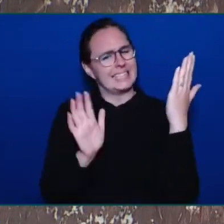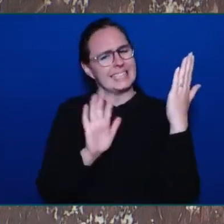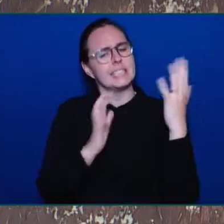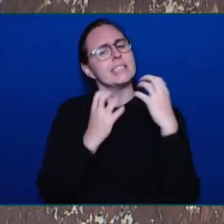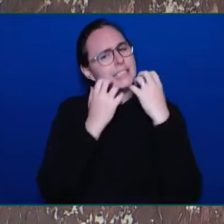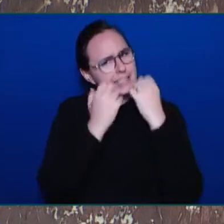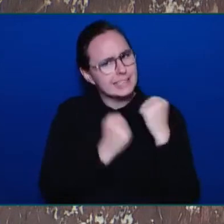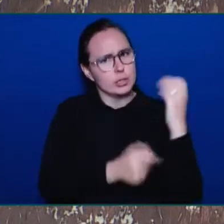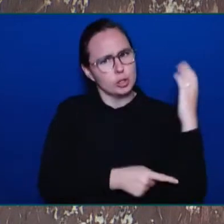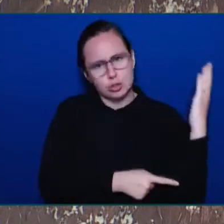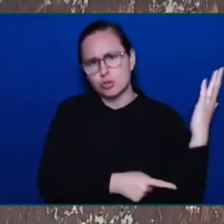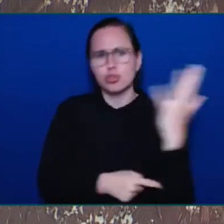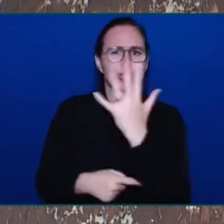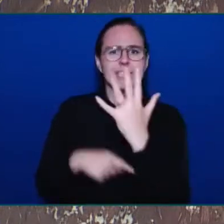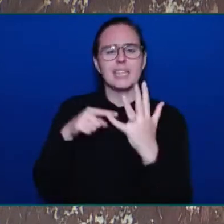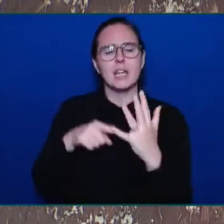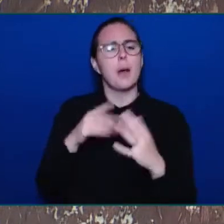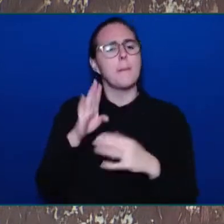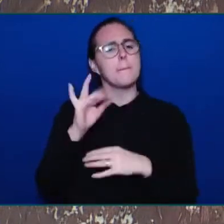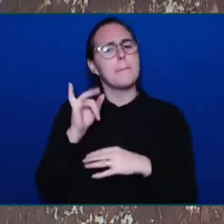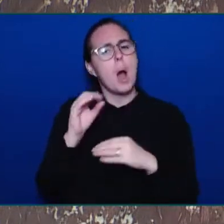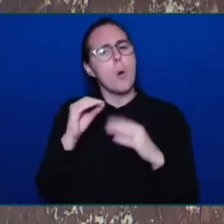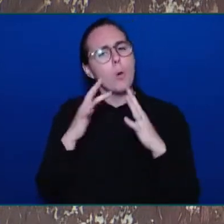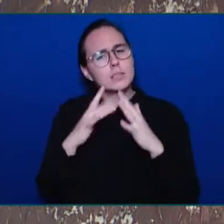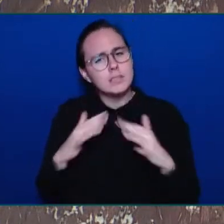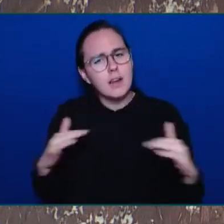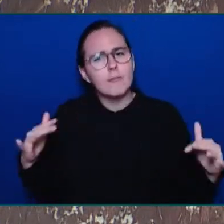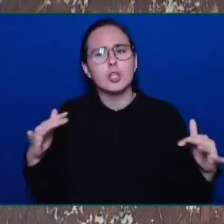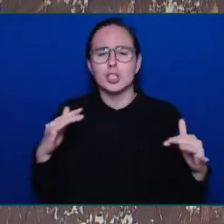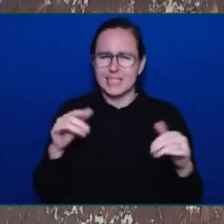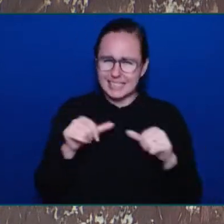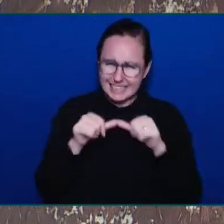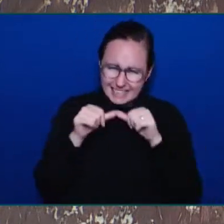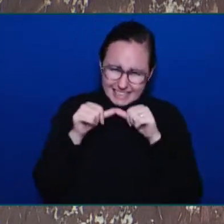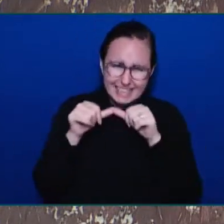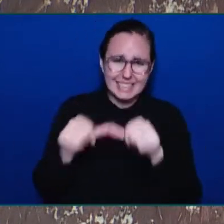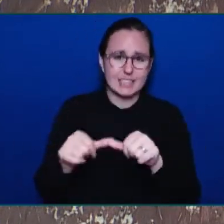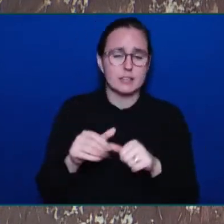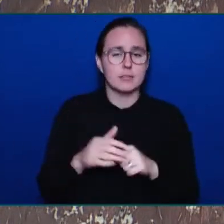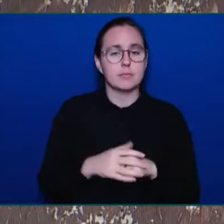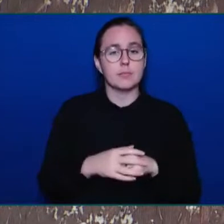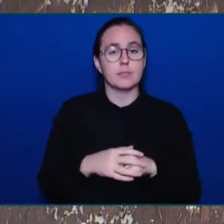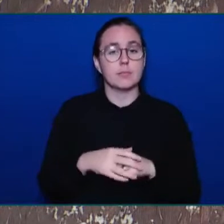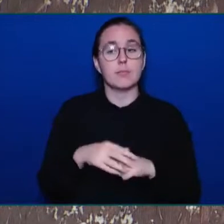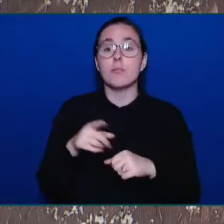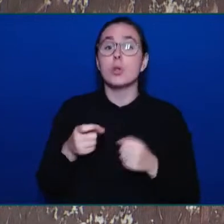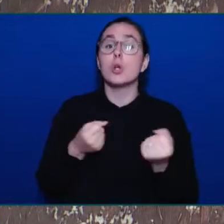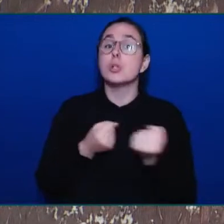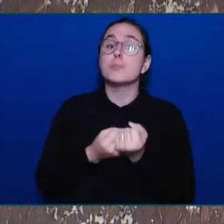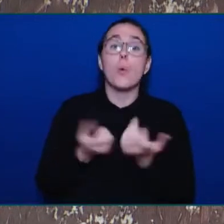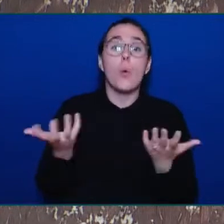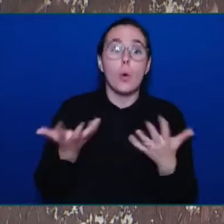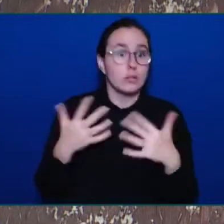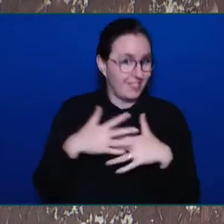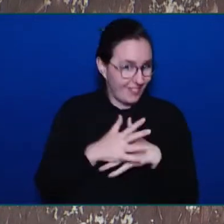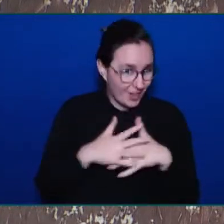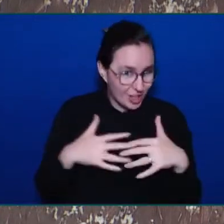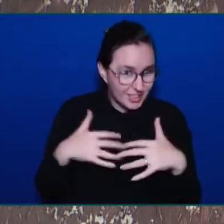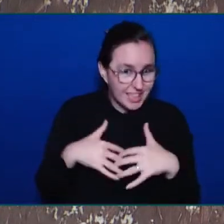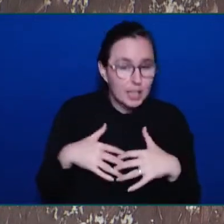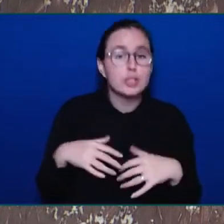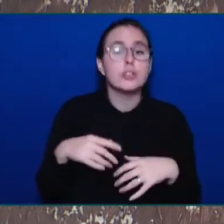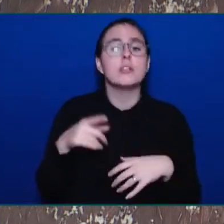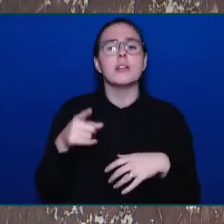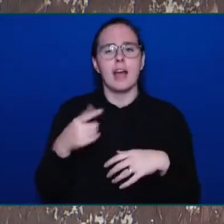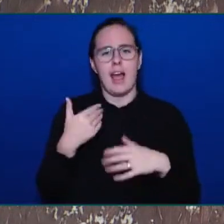and supporting First Nations critical to our planet's survival, and act on all 14 recommendations in the BC government's